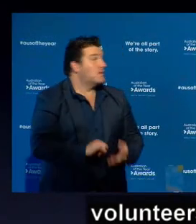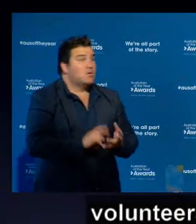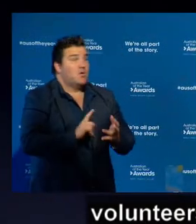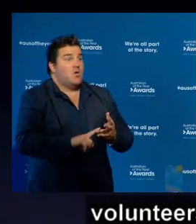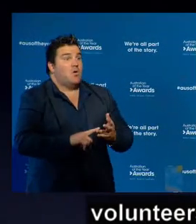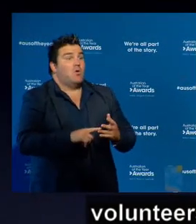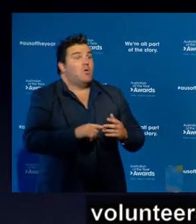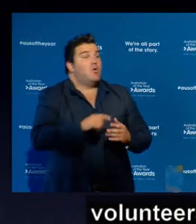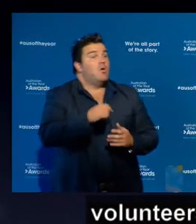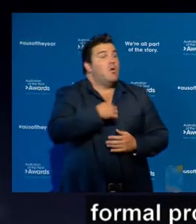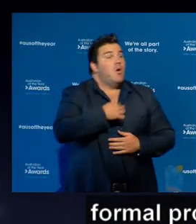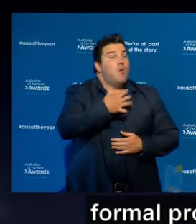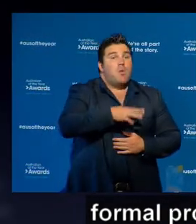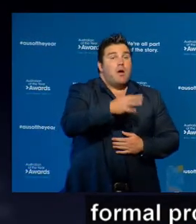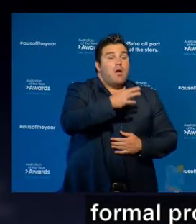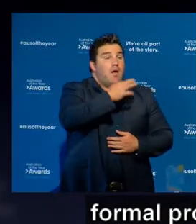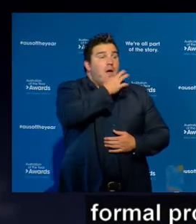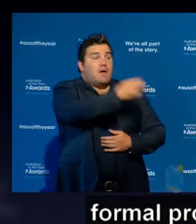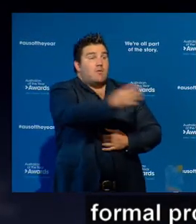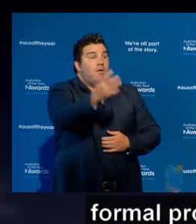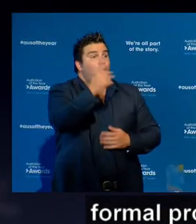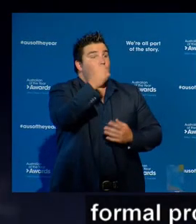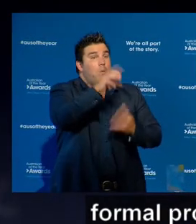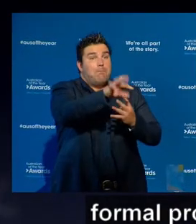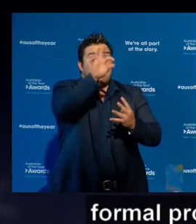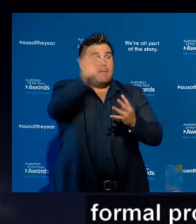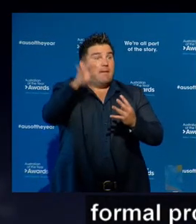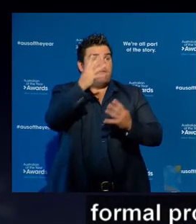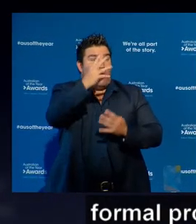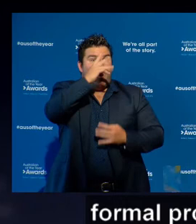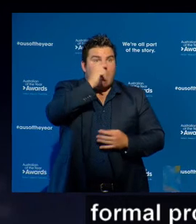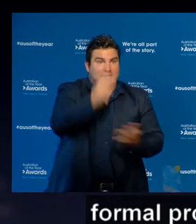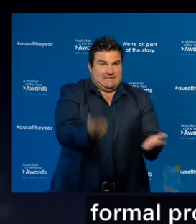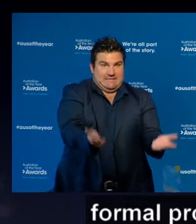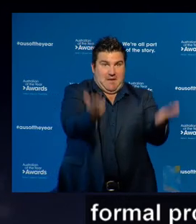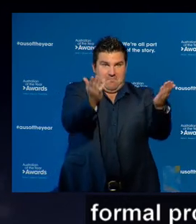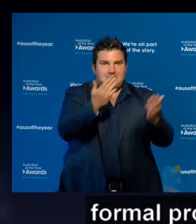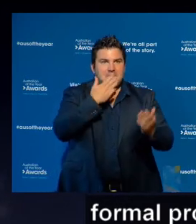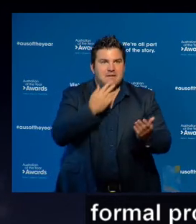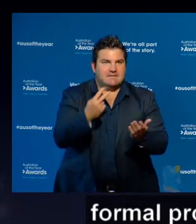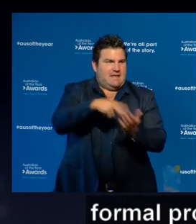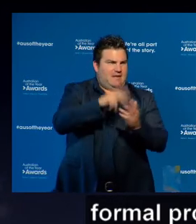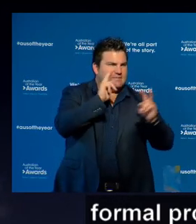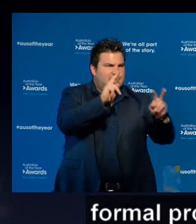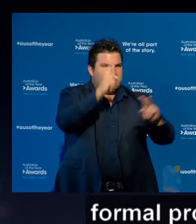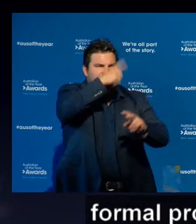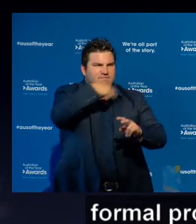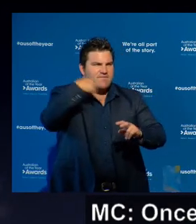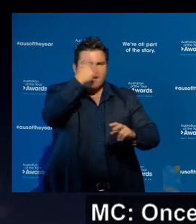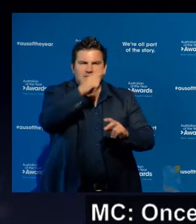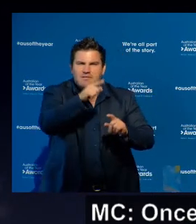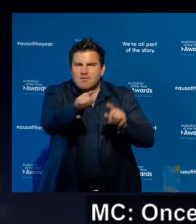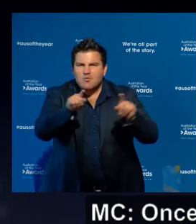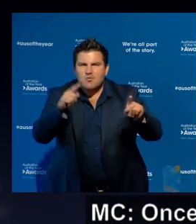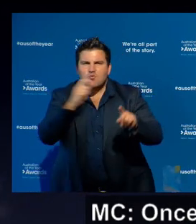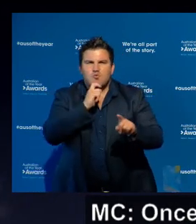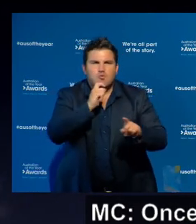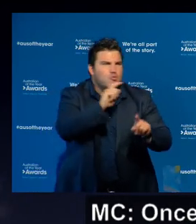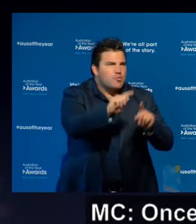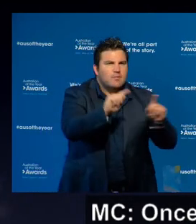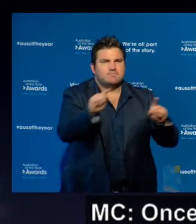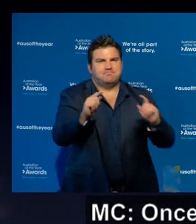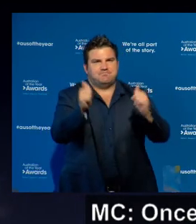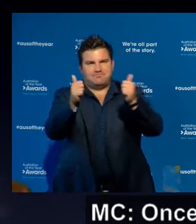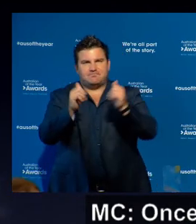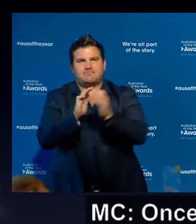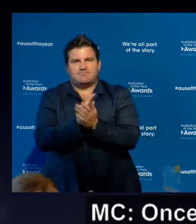Once again, can I ask our four nominees to stand up where you are so we can see you and acknowledge you.